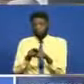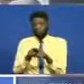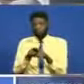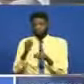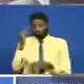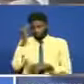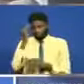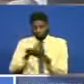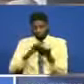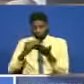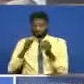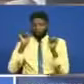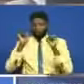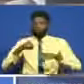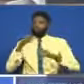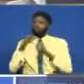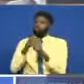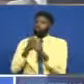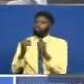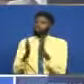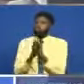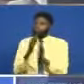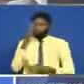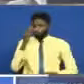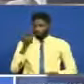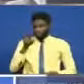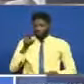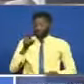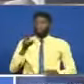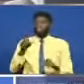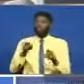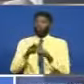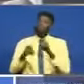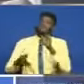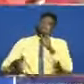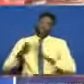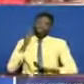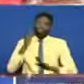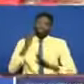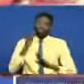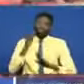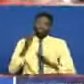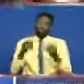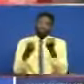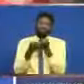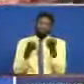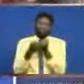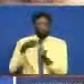because it seems it's a very urgent, they need very urgent support.